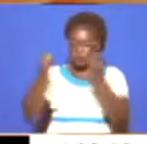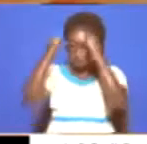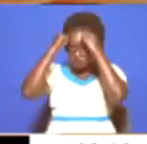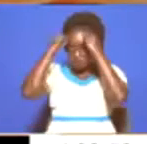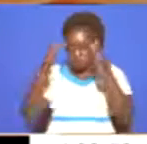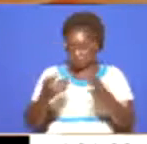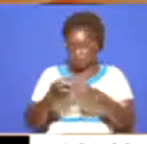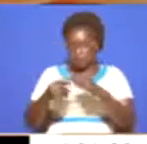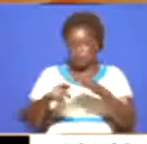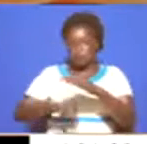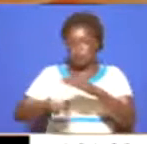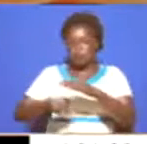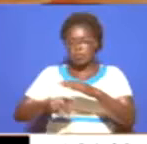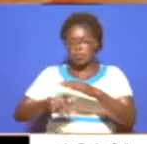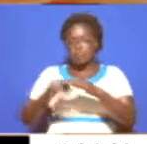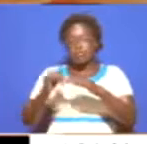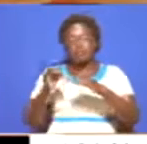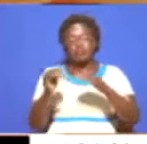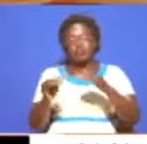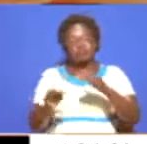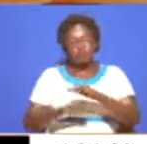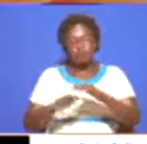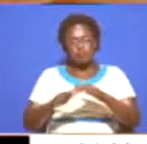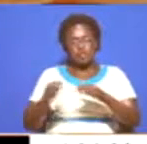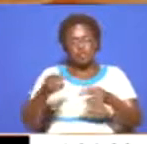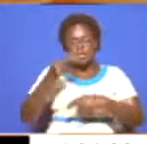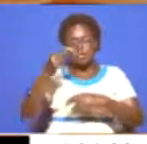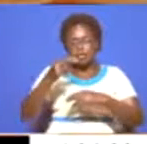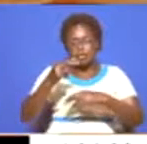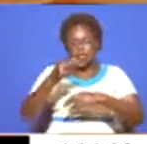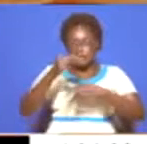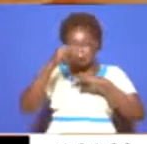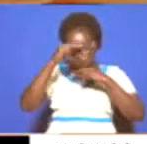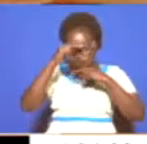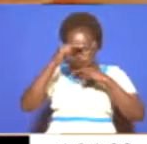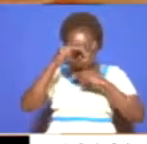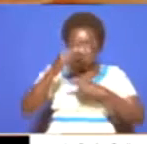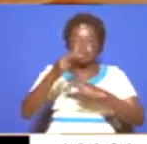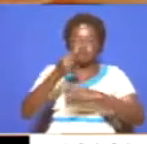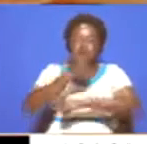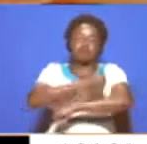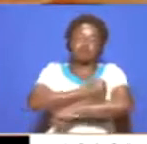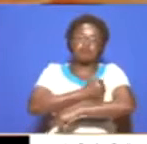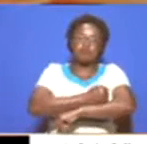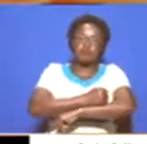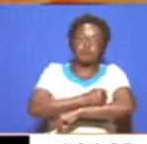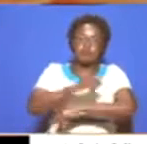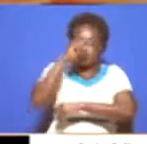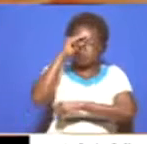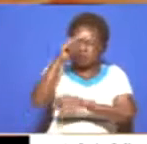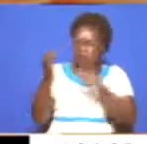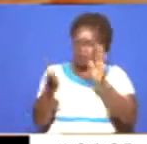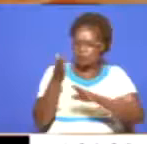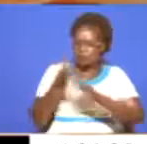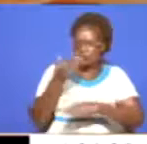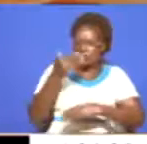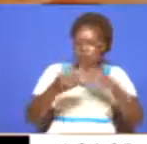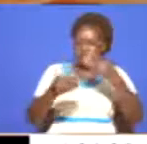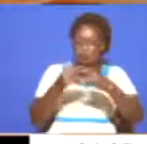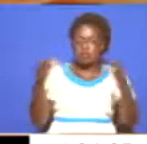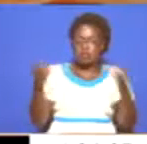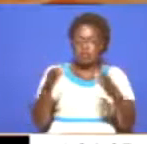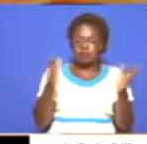high schools will be smooth as the government moves with speed into construct new classes in preparation of